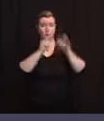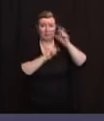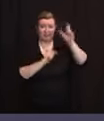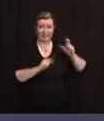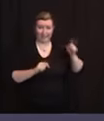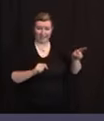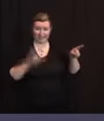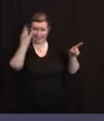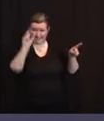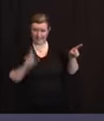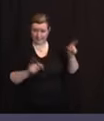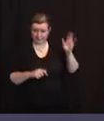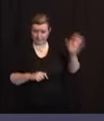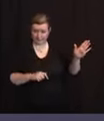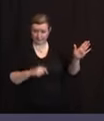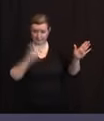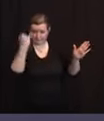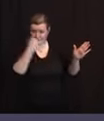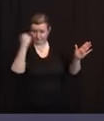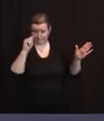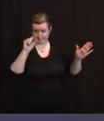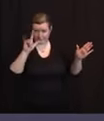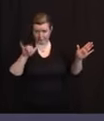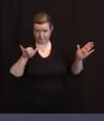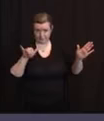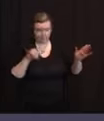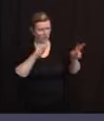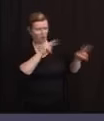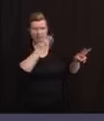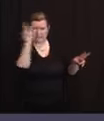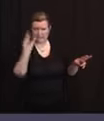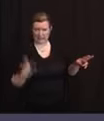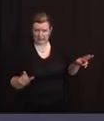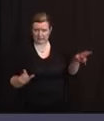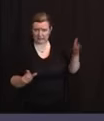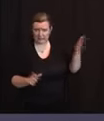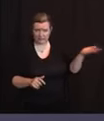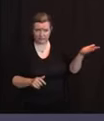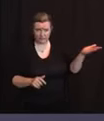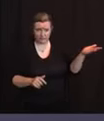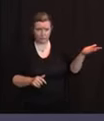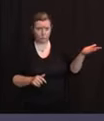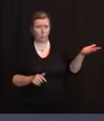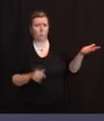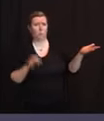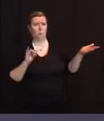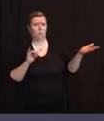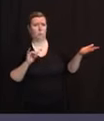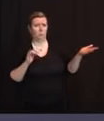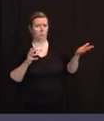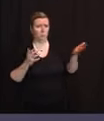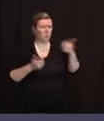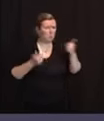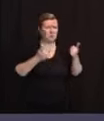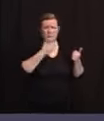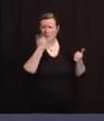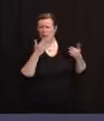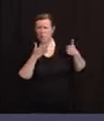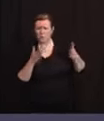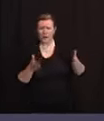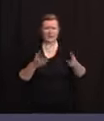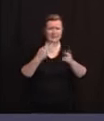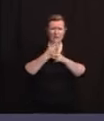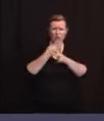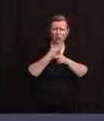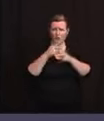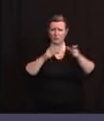staring us in the face at every moment, and where was therefore the right point of attack, et cetera, et cetera. But I think